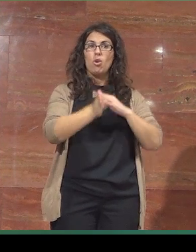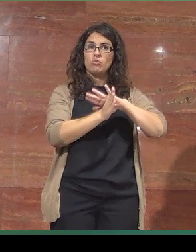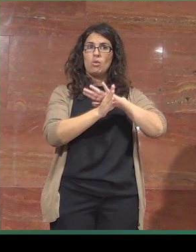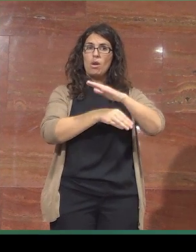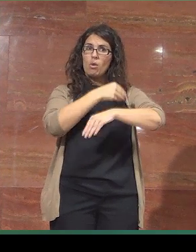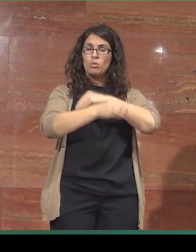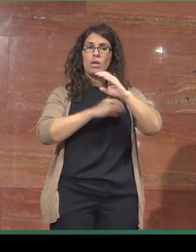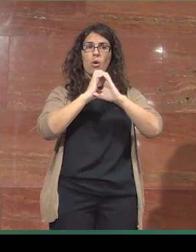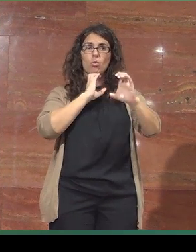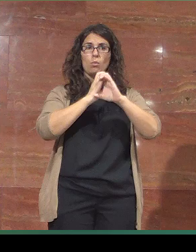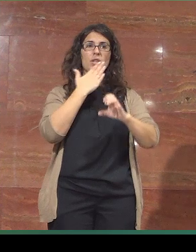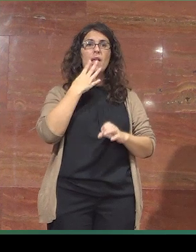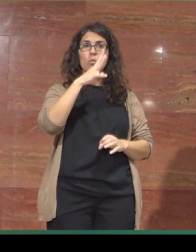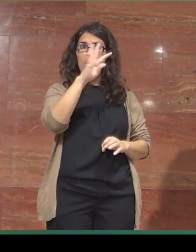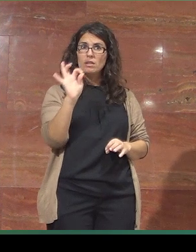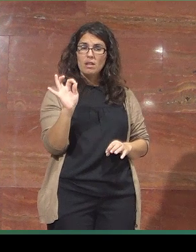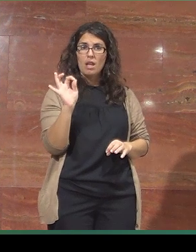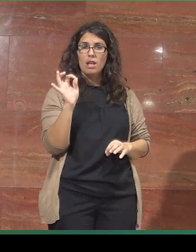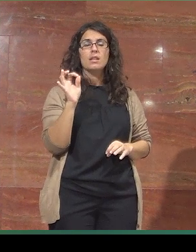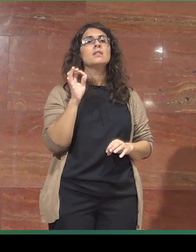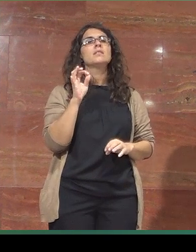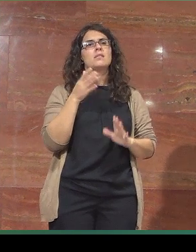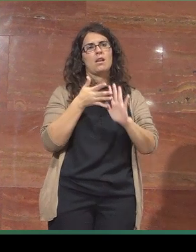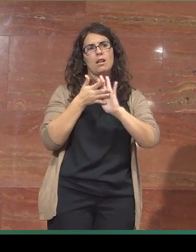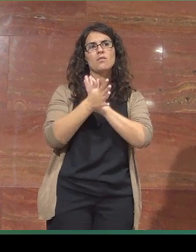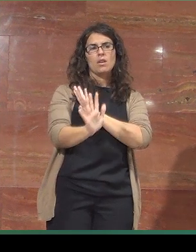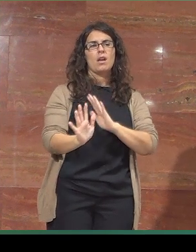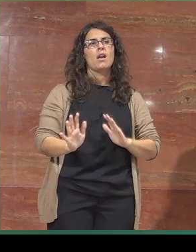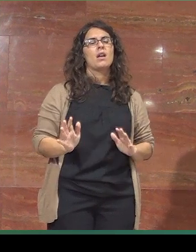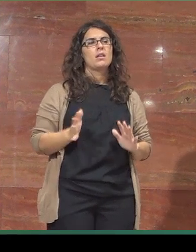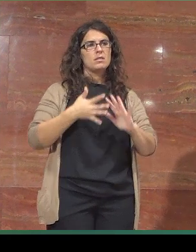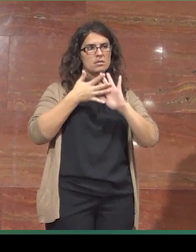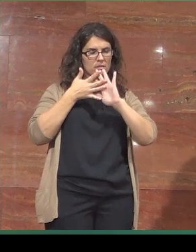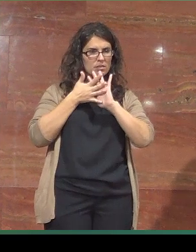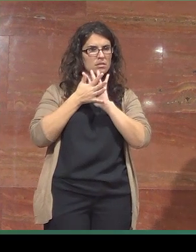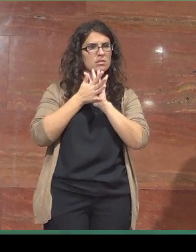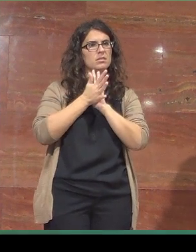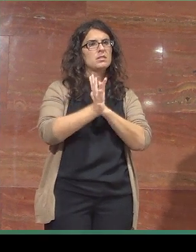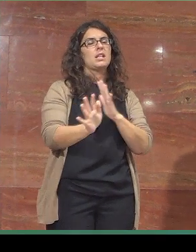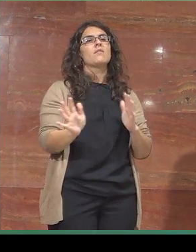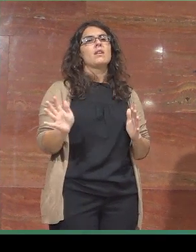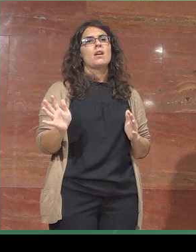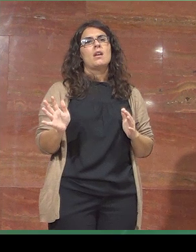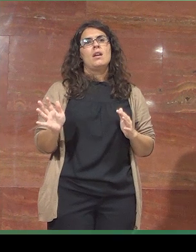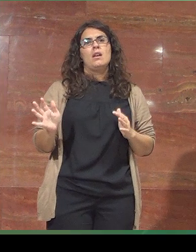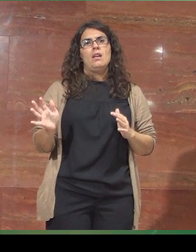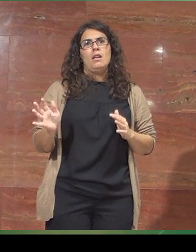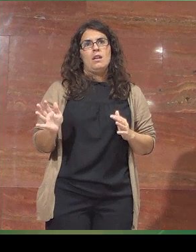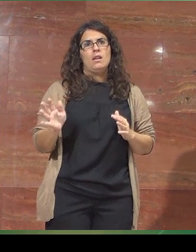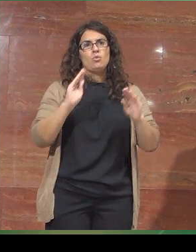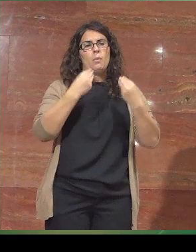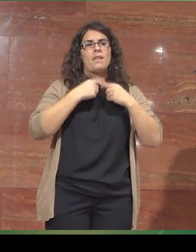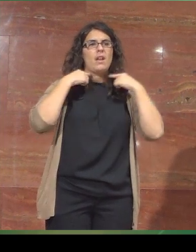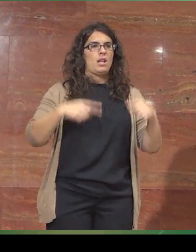life. Now, that was a very helpful way of encouraging people to use public transport, but it is true that we have a whole generation